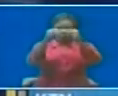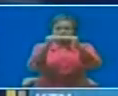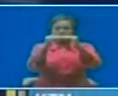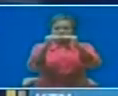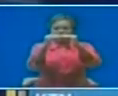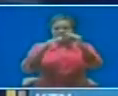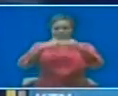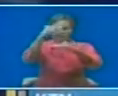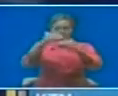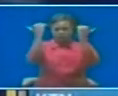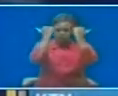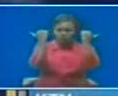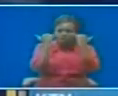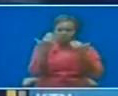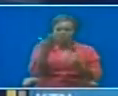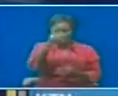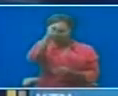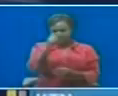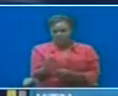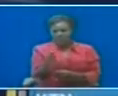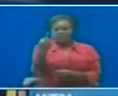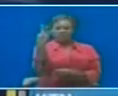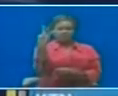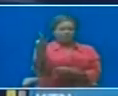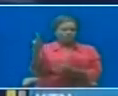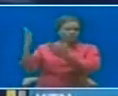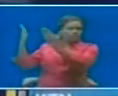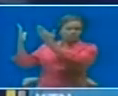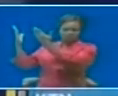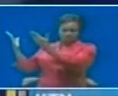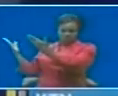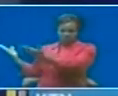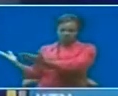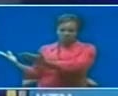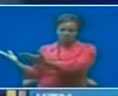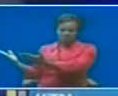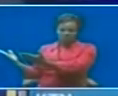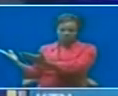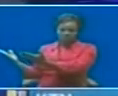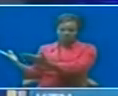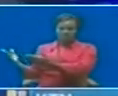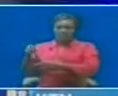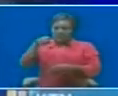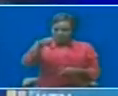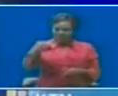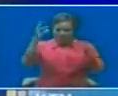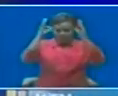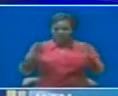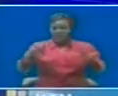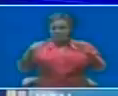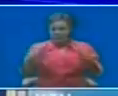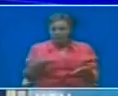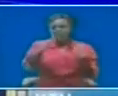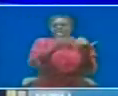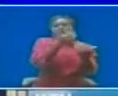That is the next Court of Appeal. The judges here were Roslyn Ambuye, David Maraga, and Daniel Musinga. And these ones ruled in their favor,